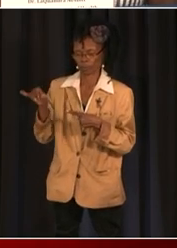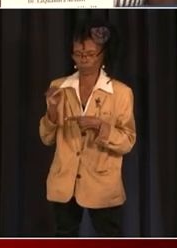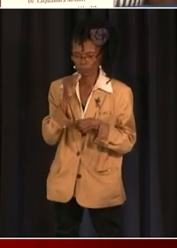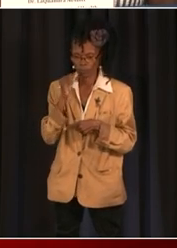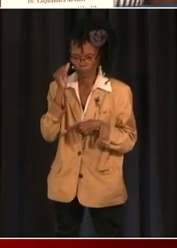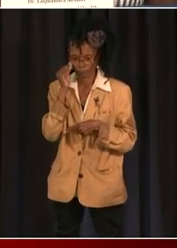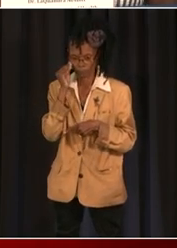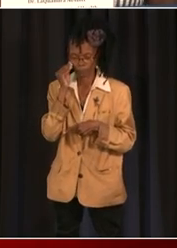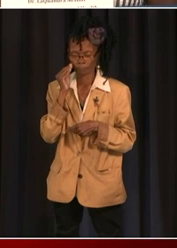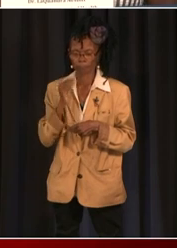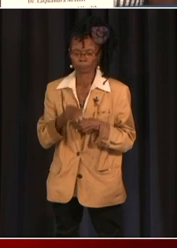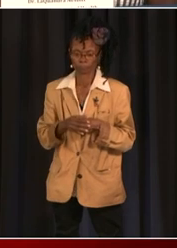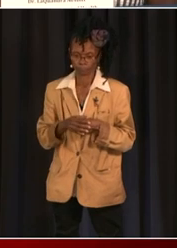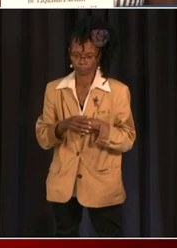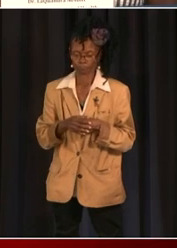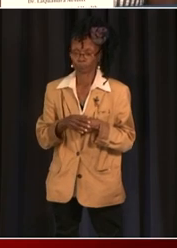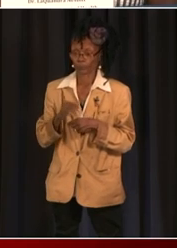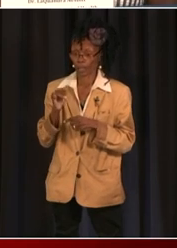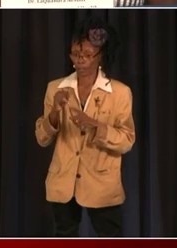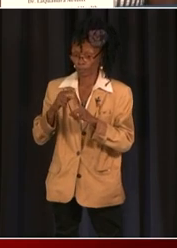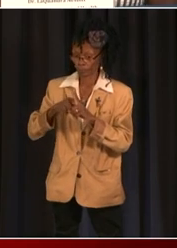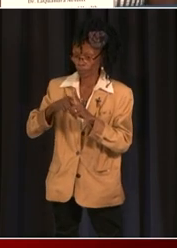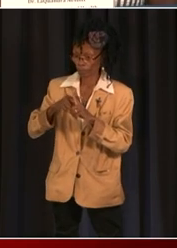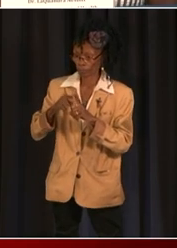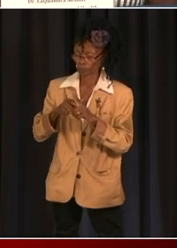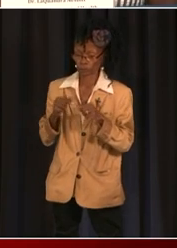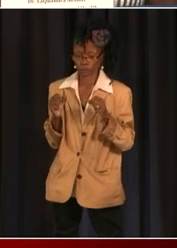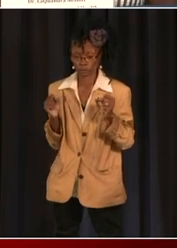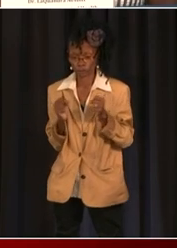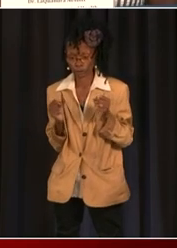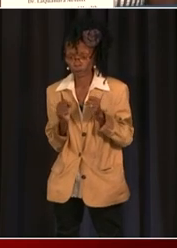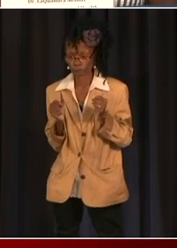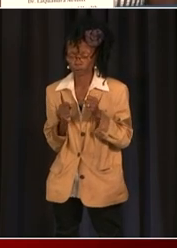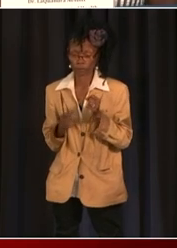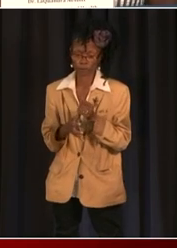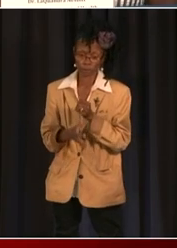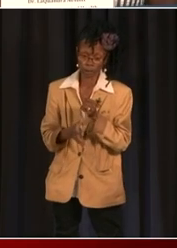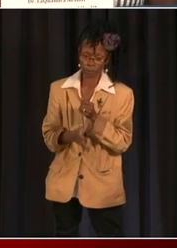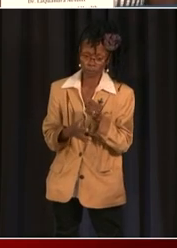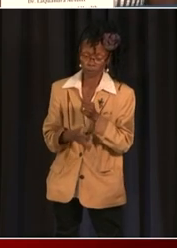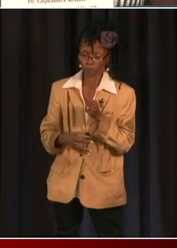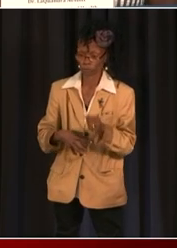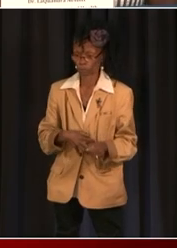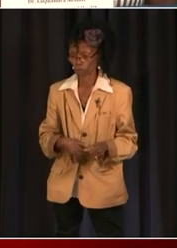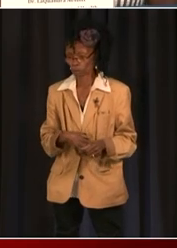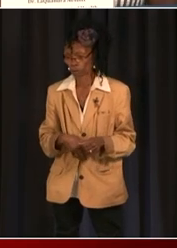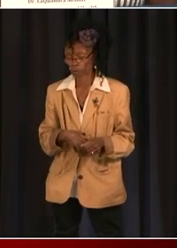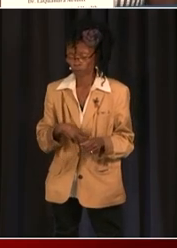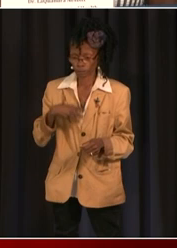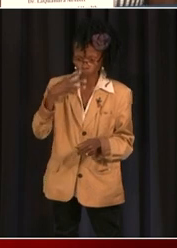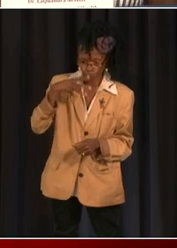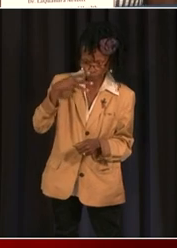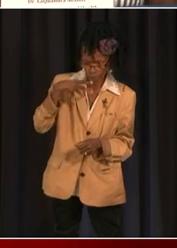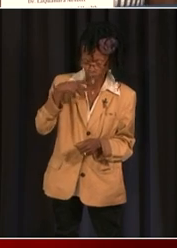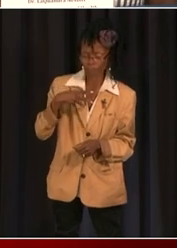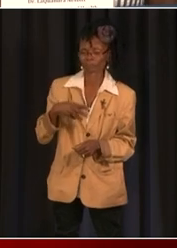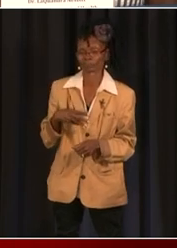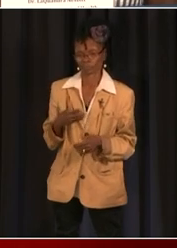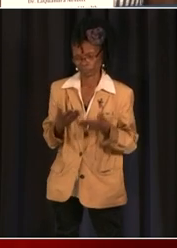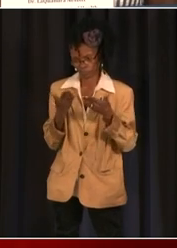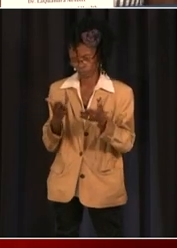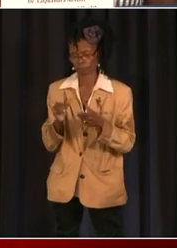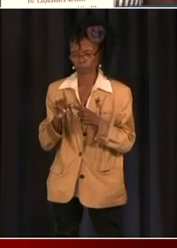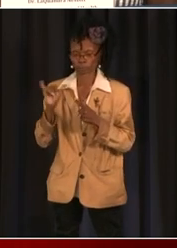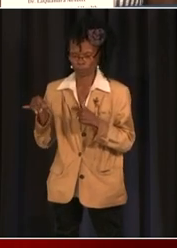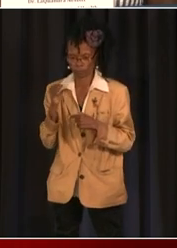that list includes things such as fever, chills, diarrhea, runny nose, or congestion. A parent should also remain